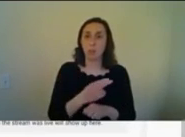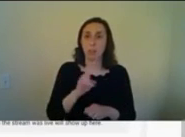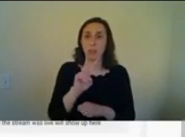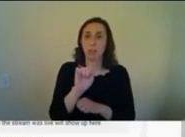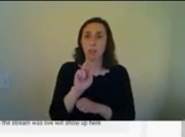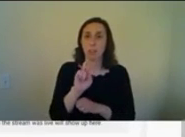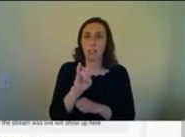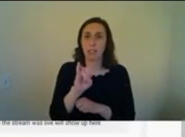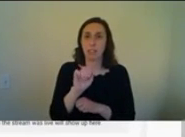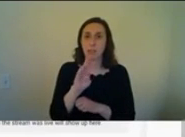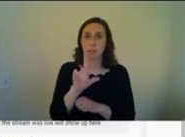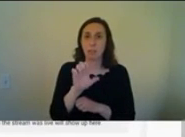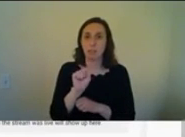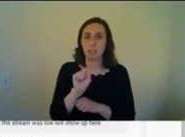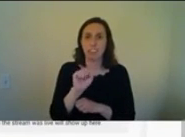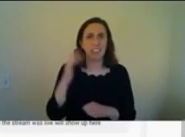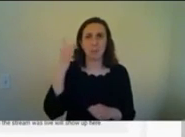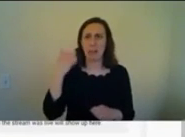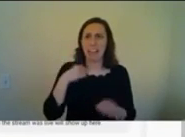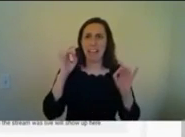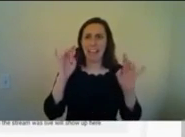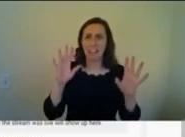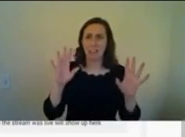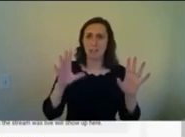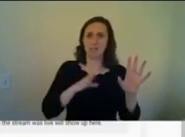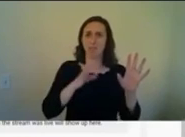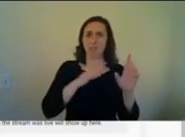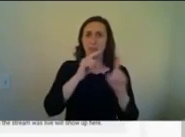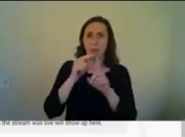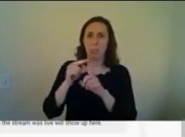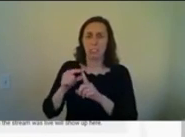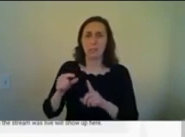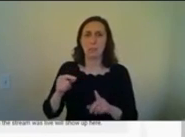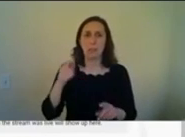And this is why I hate these words. I see them as variables.